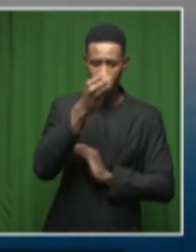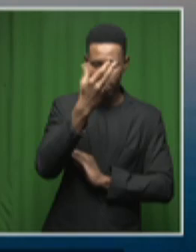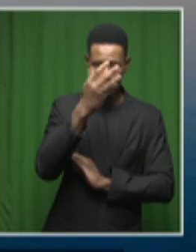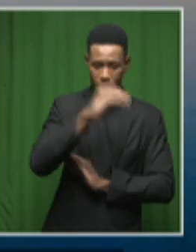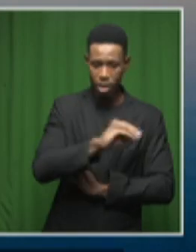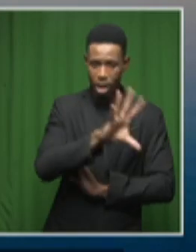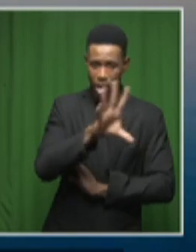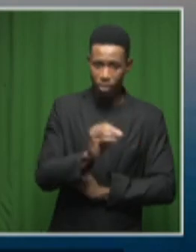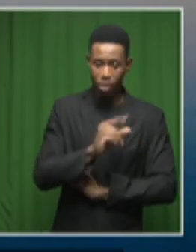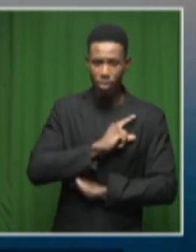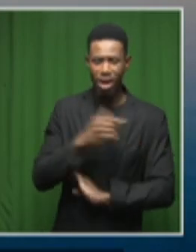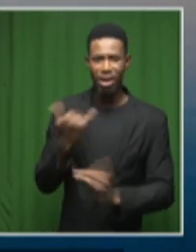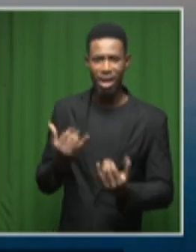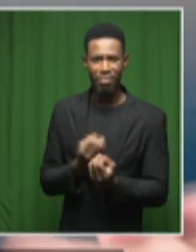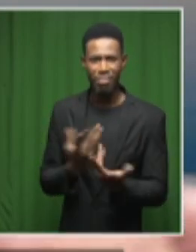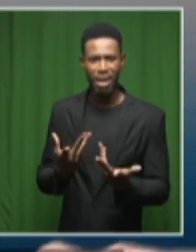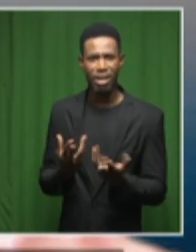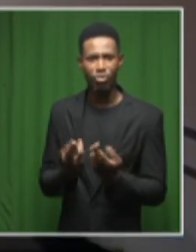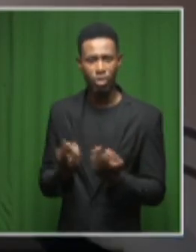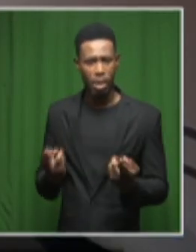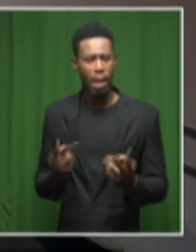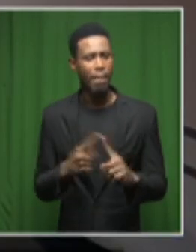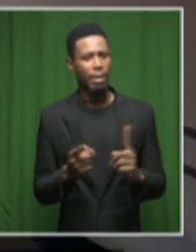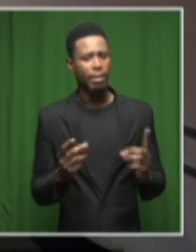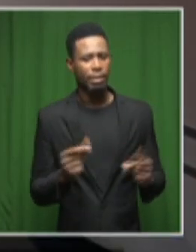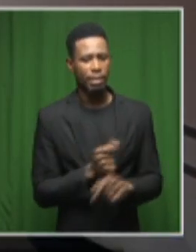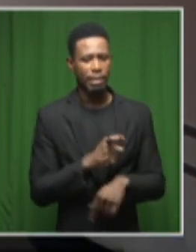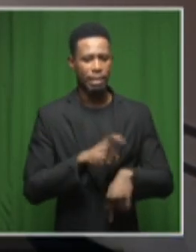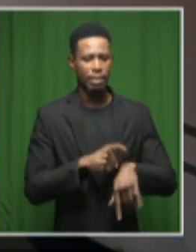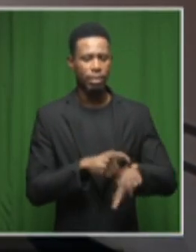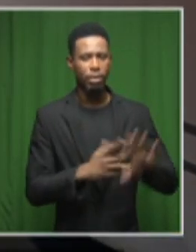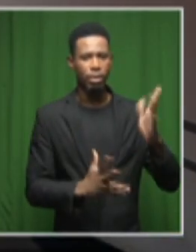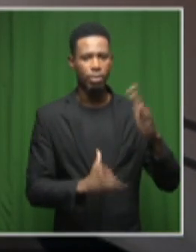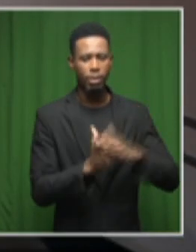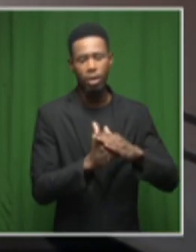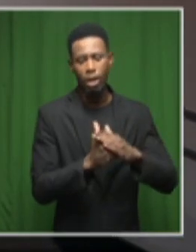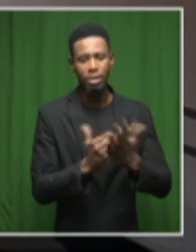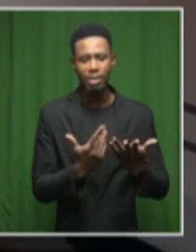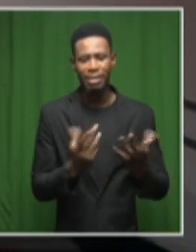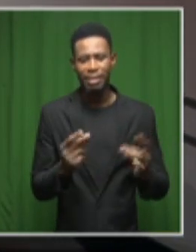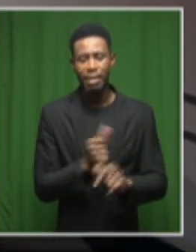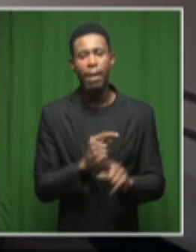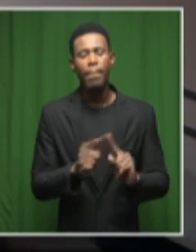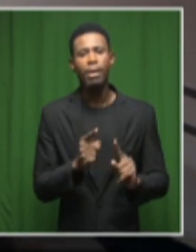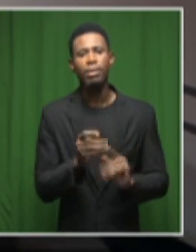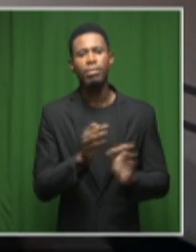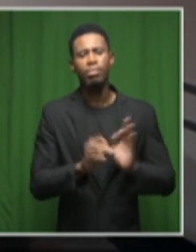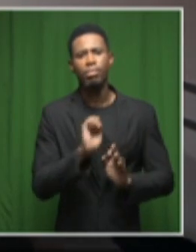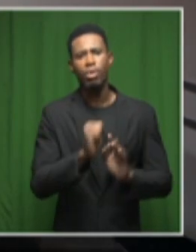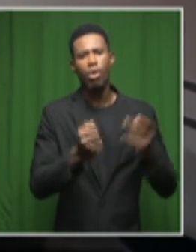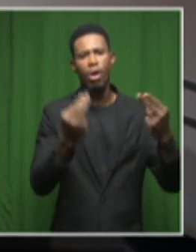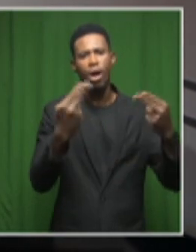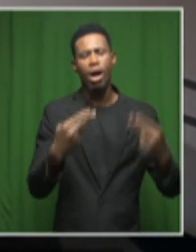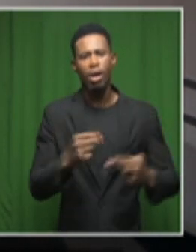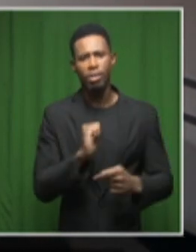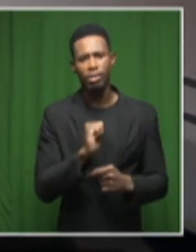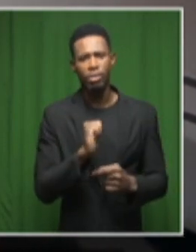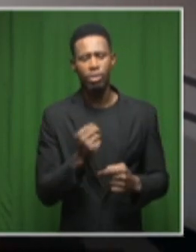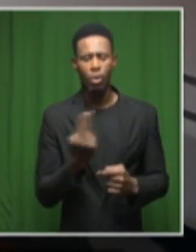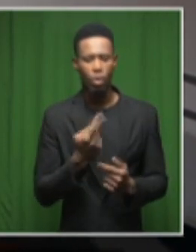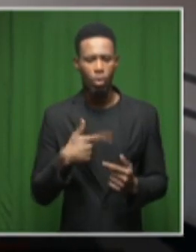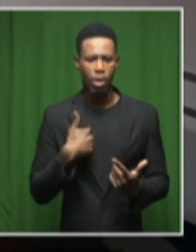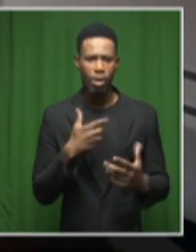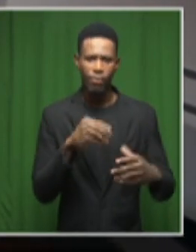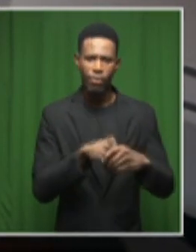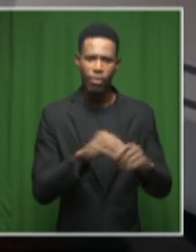of our minerals. Unfortunately, we're out of time. But gentlemen, just briefly, we're out of time, unfortunately. Just take us through your art and, you know, how you are part of